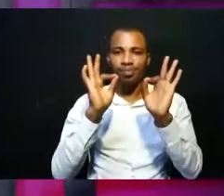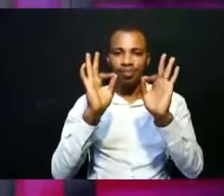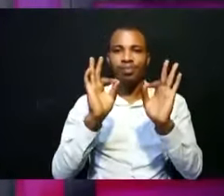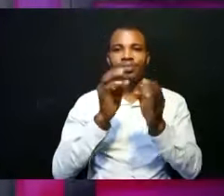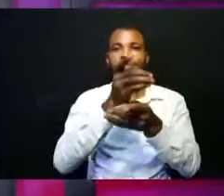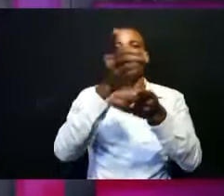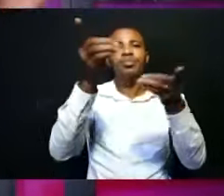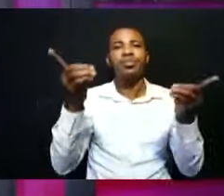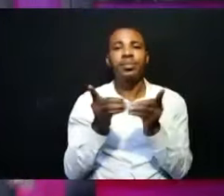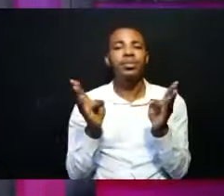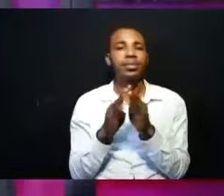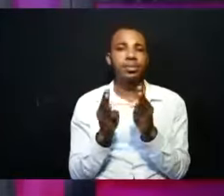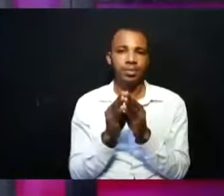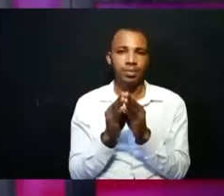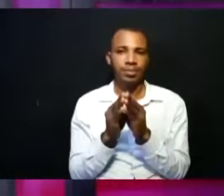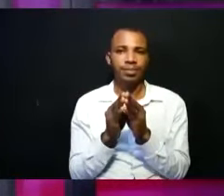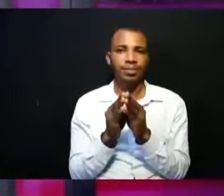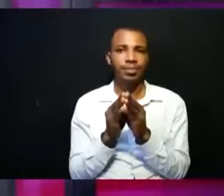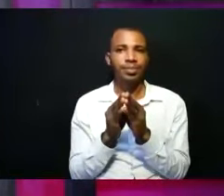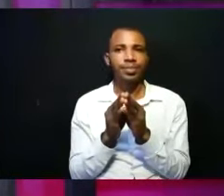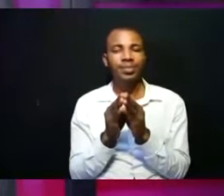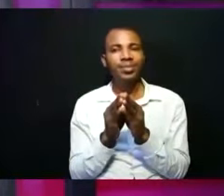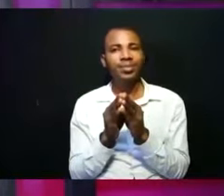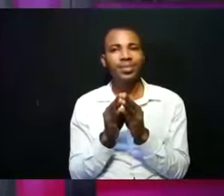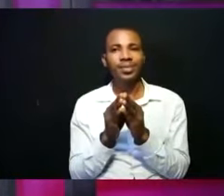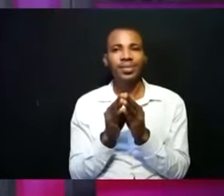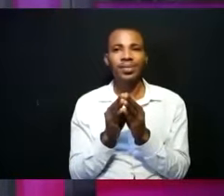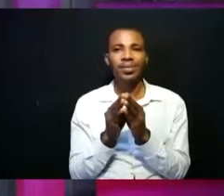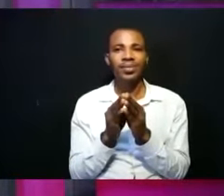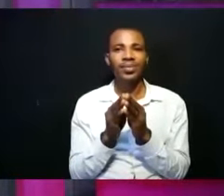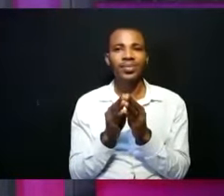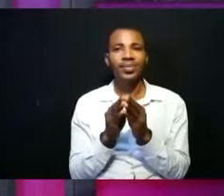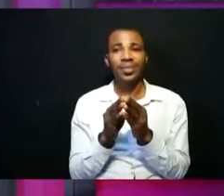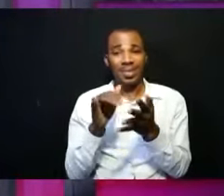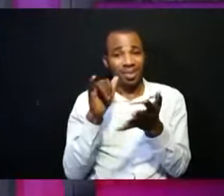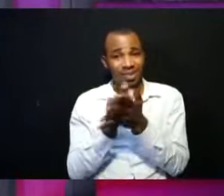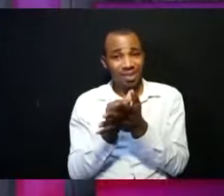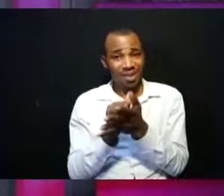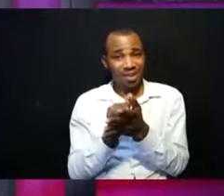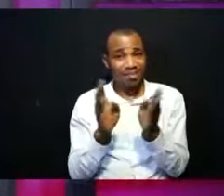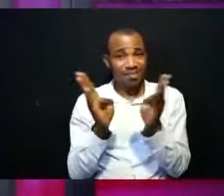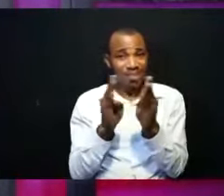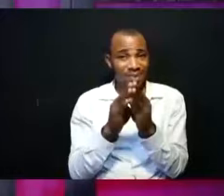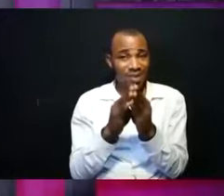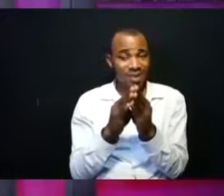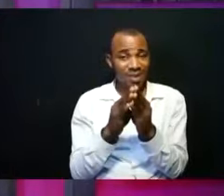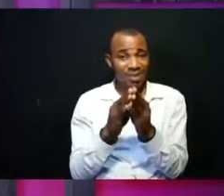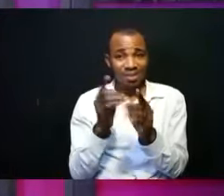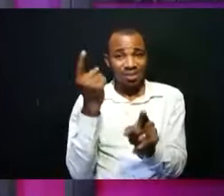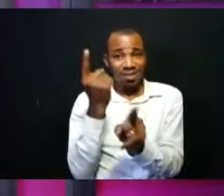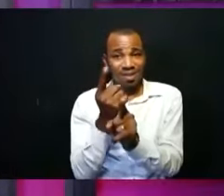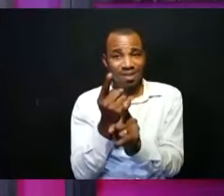meeting. It was a forum that a brother will scarcely get the opportunity to